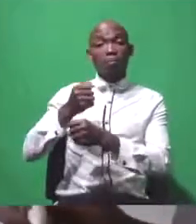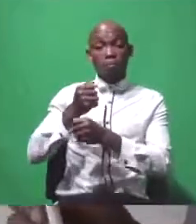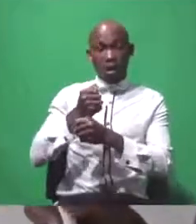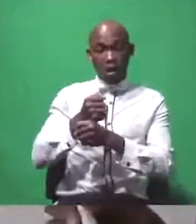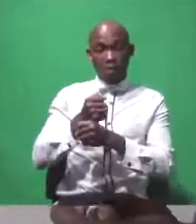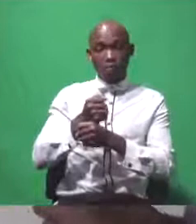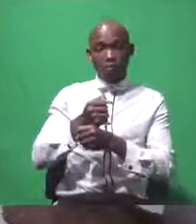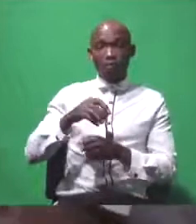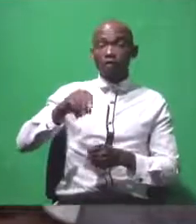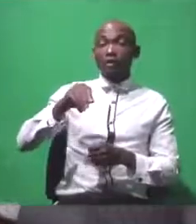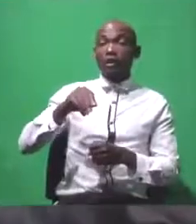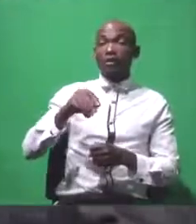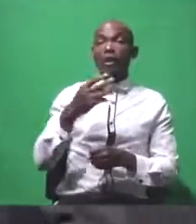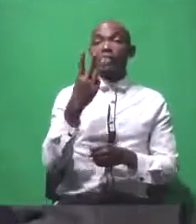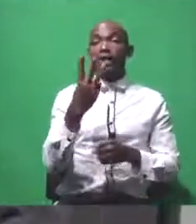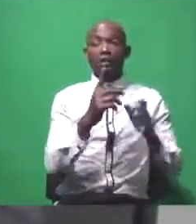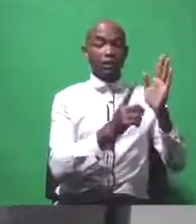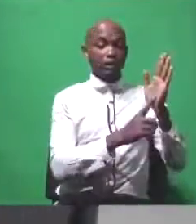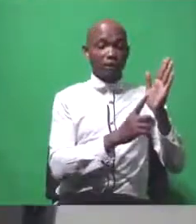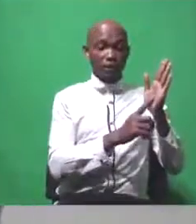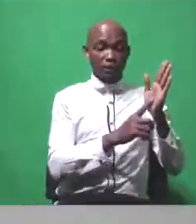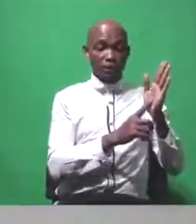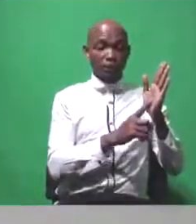Okay. On